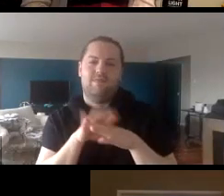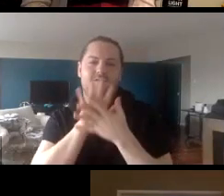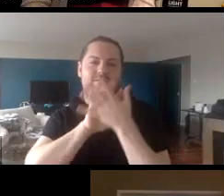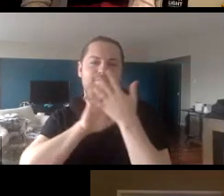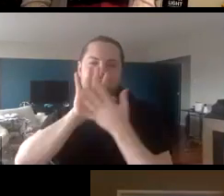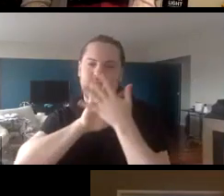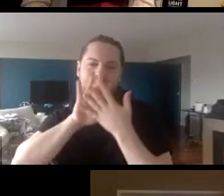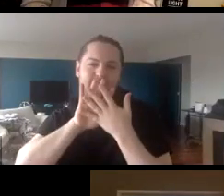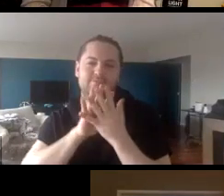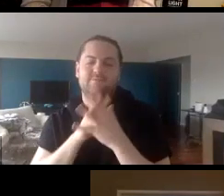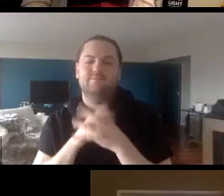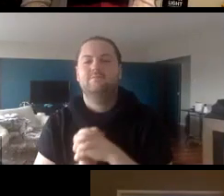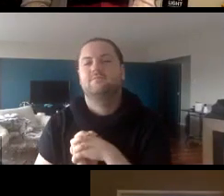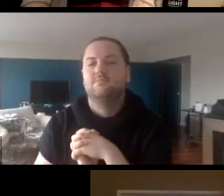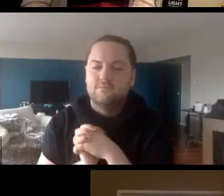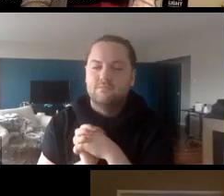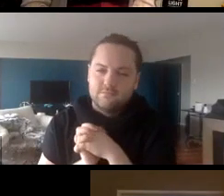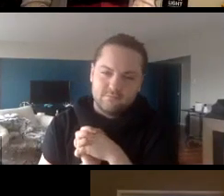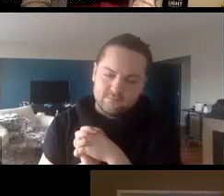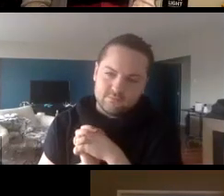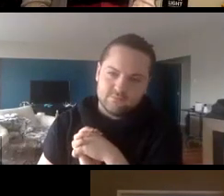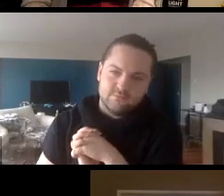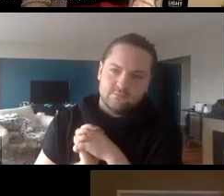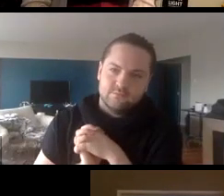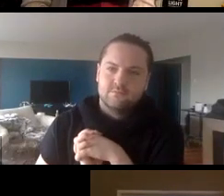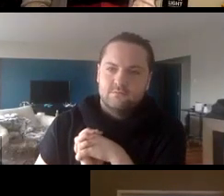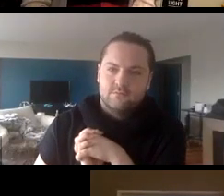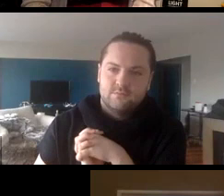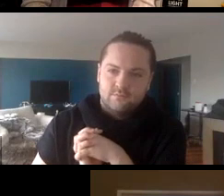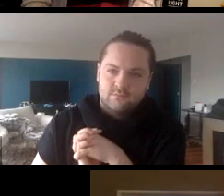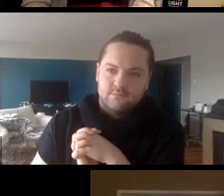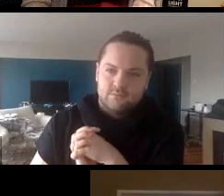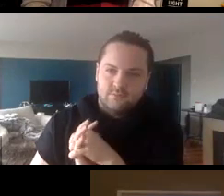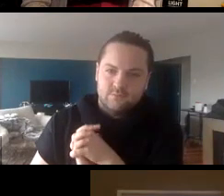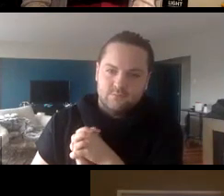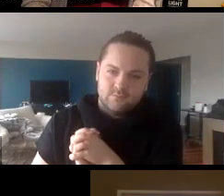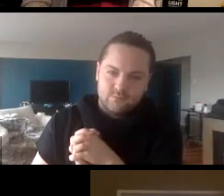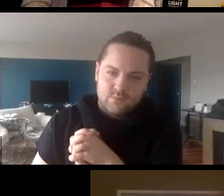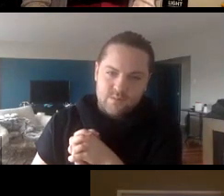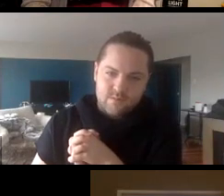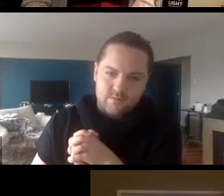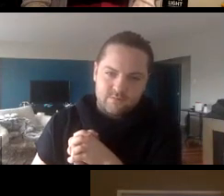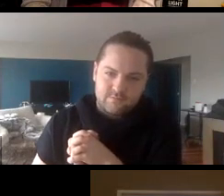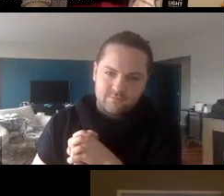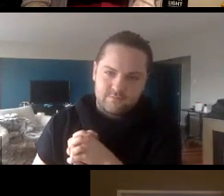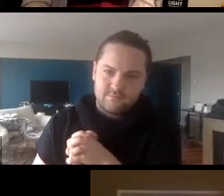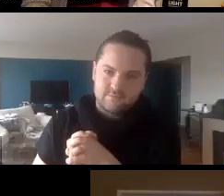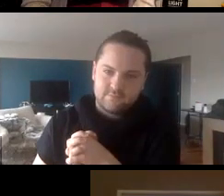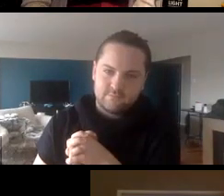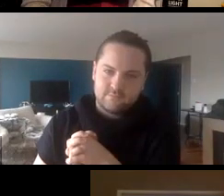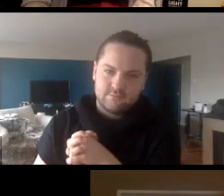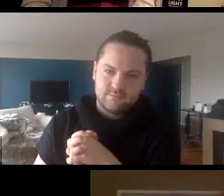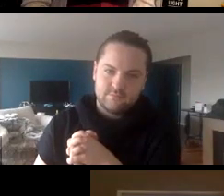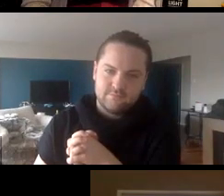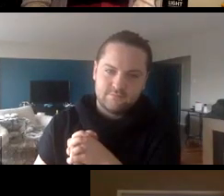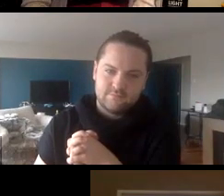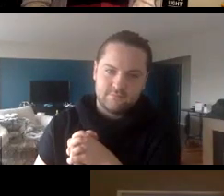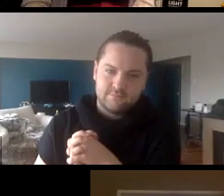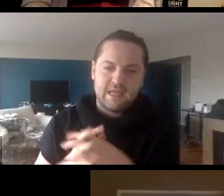because, yes, it portrays perhaps accessibility, but then it denies the cultural identity of the deaf person being able to use those